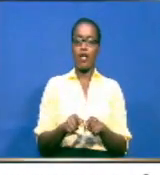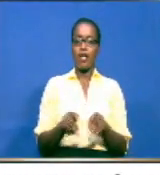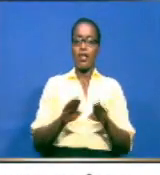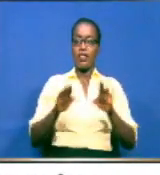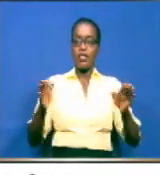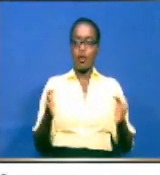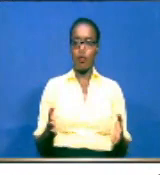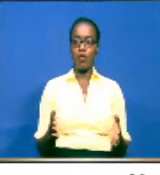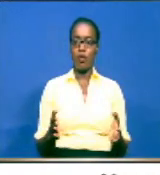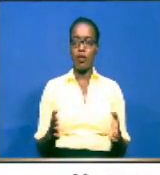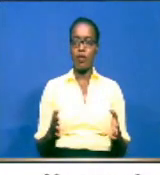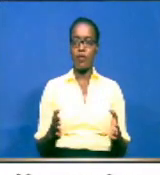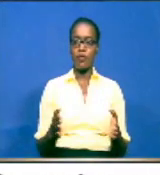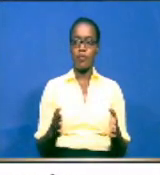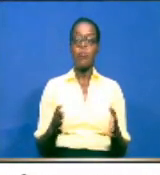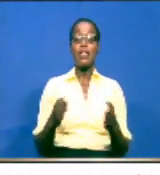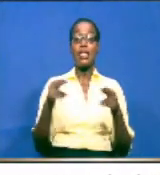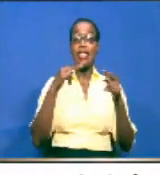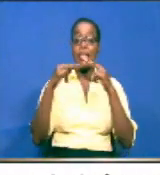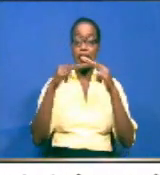within the dining areas